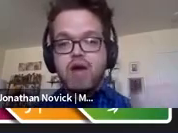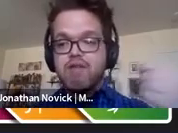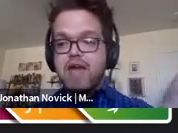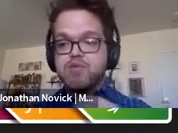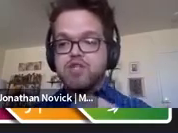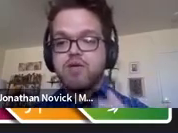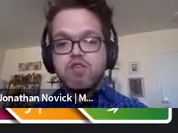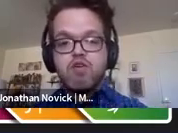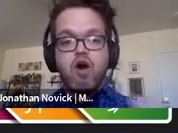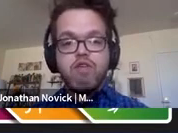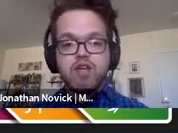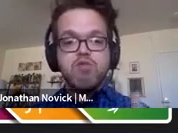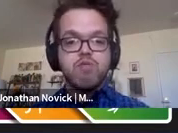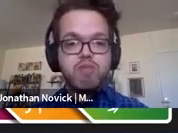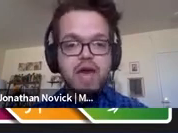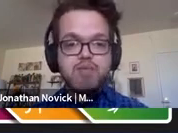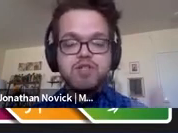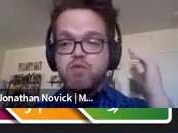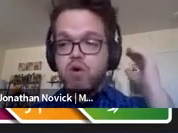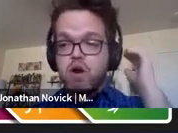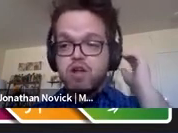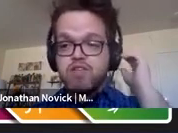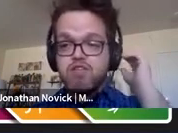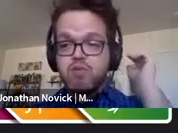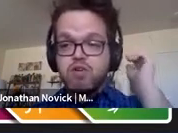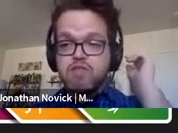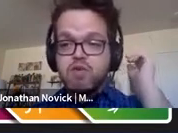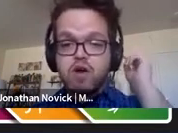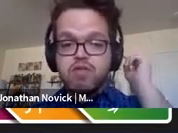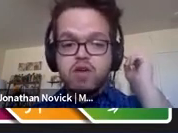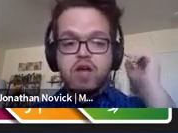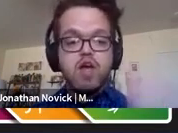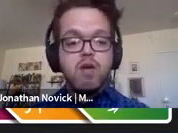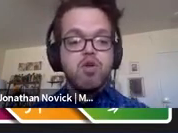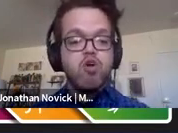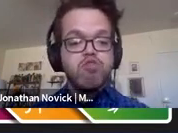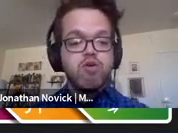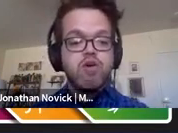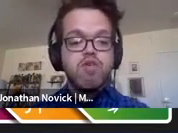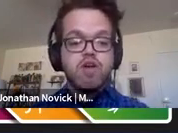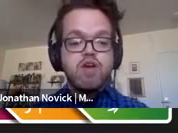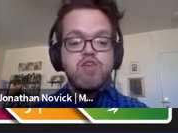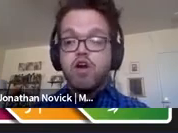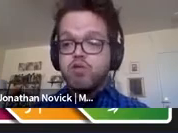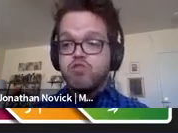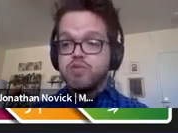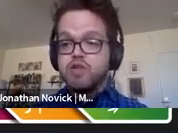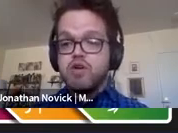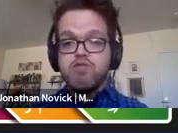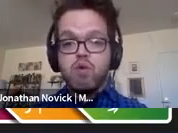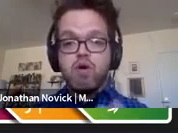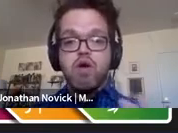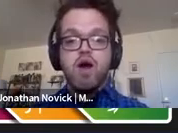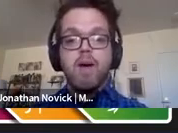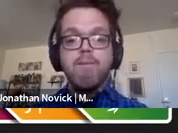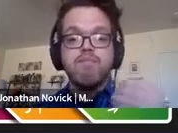to also have captioning. So all videos must be captioned for audiences who are deaf or hard of hearing, but also there is audio description